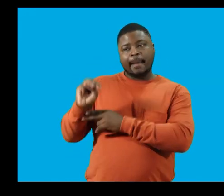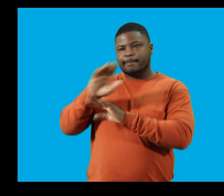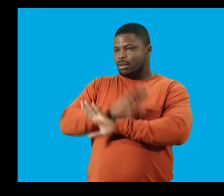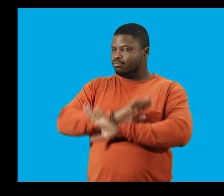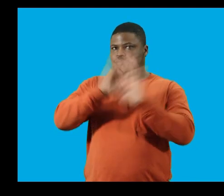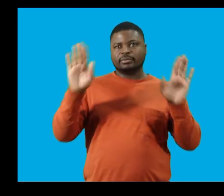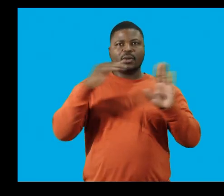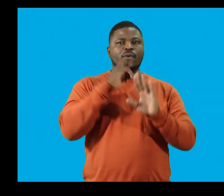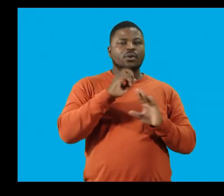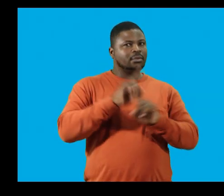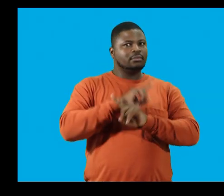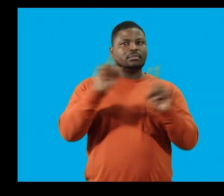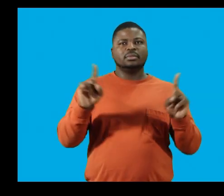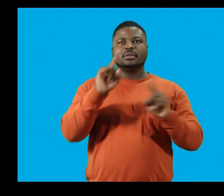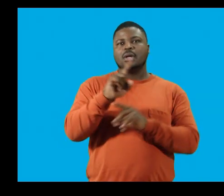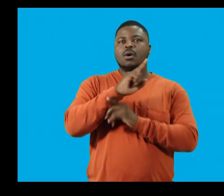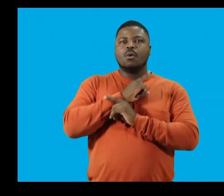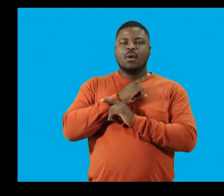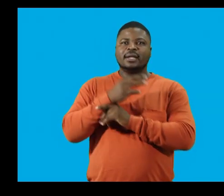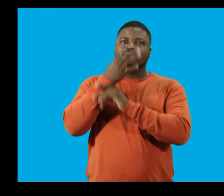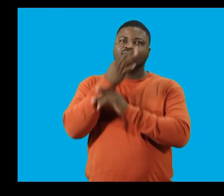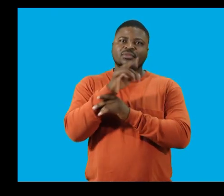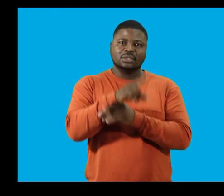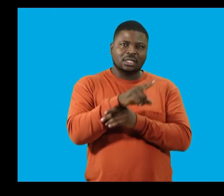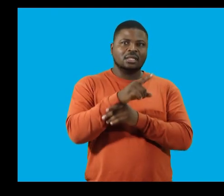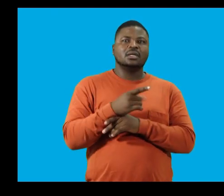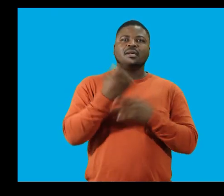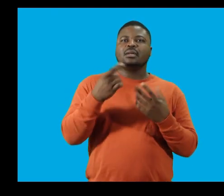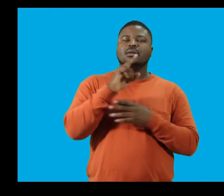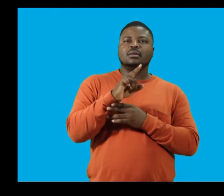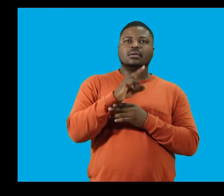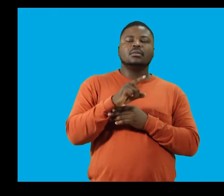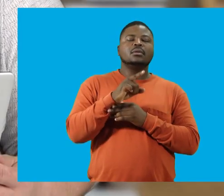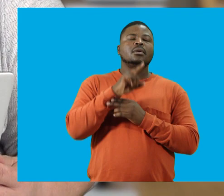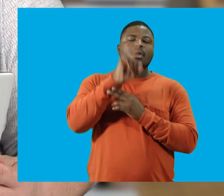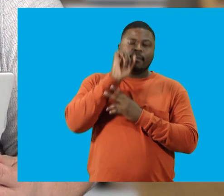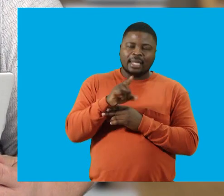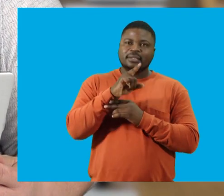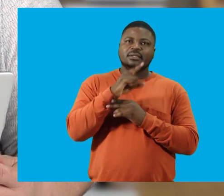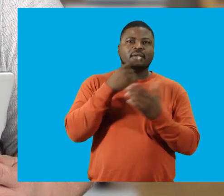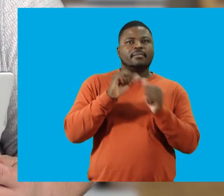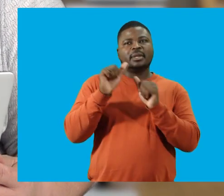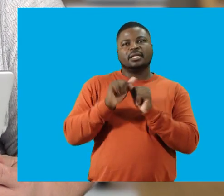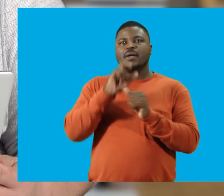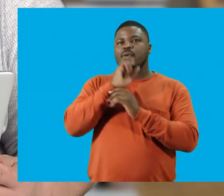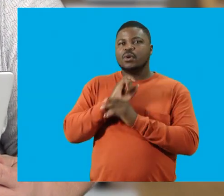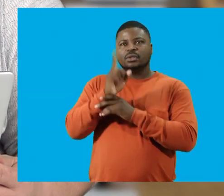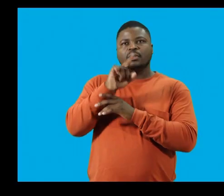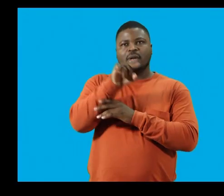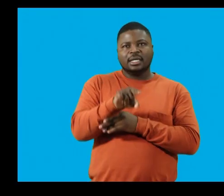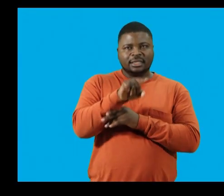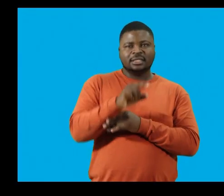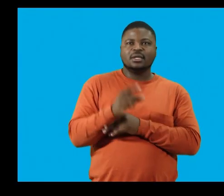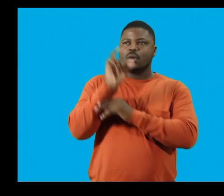meter. You are not supposed to use it because then you say it's only true for that unit. Rather